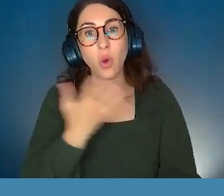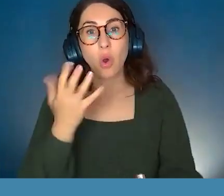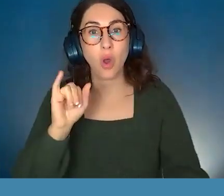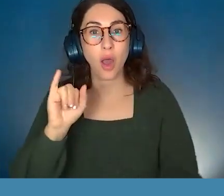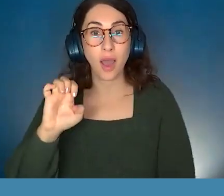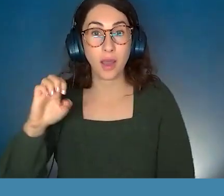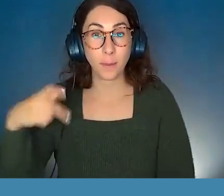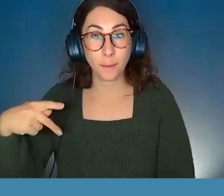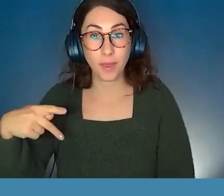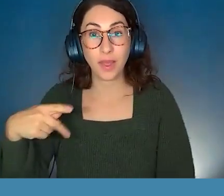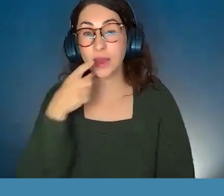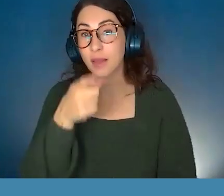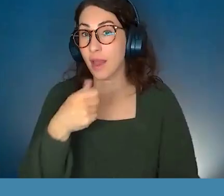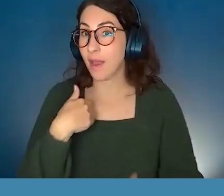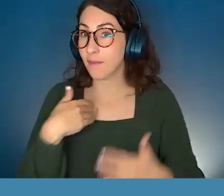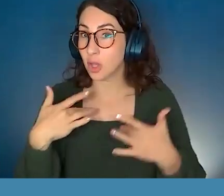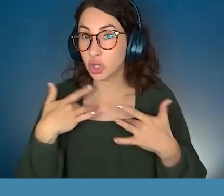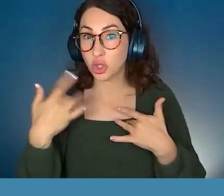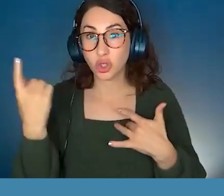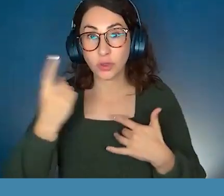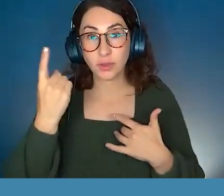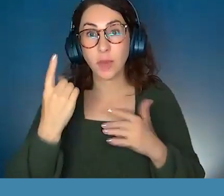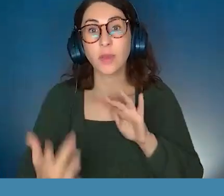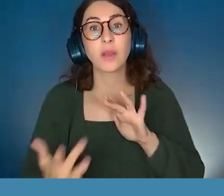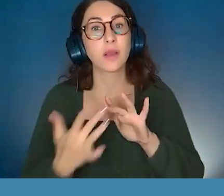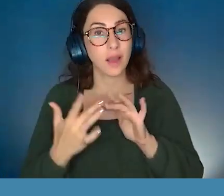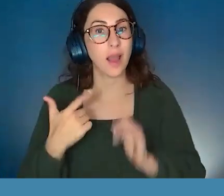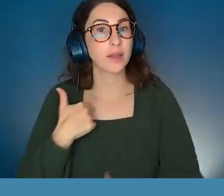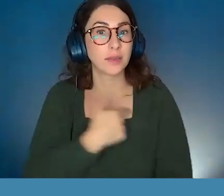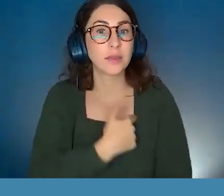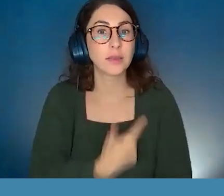have a concern, definitely contact our intake department.